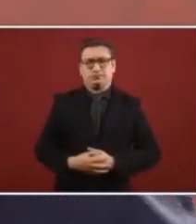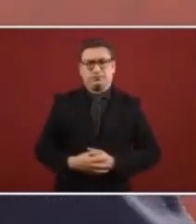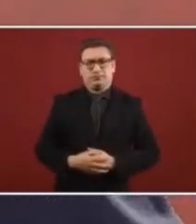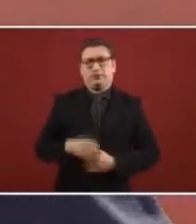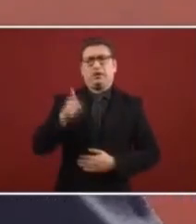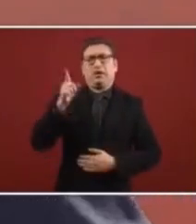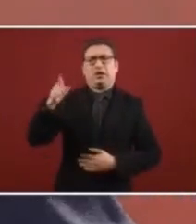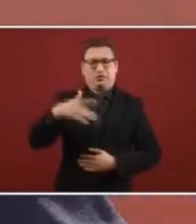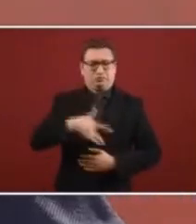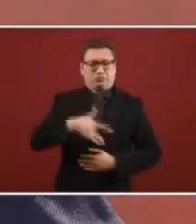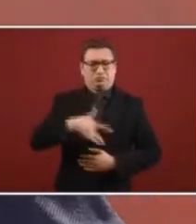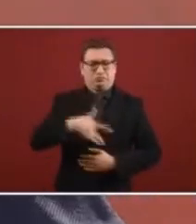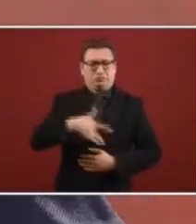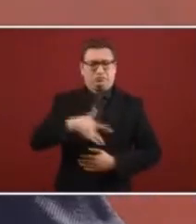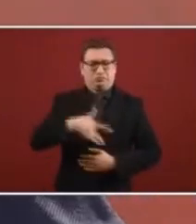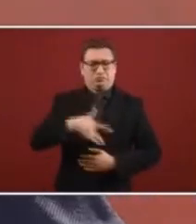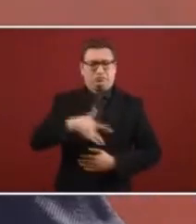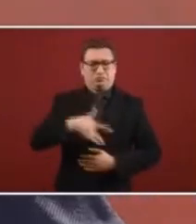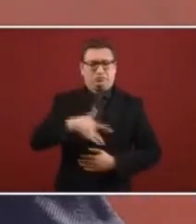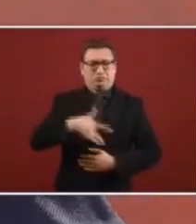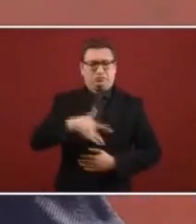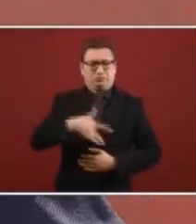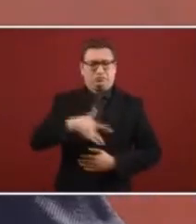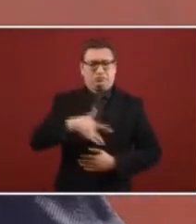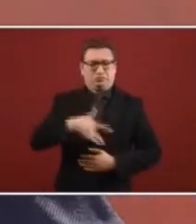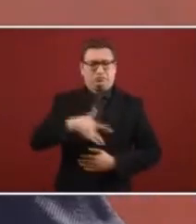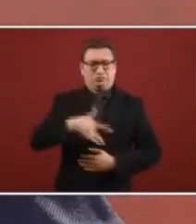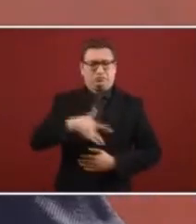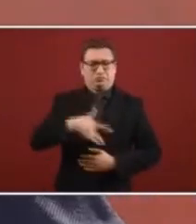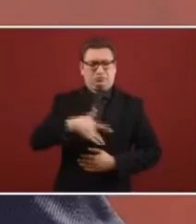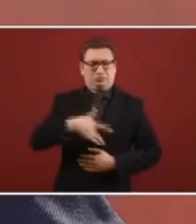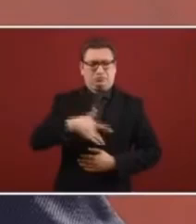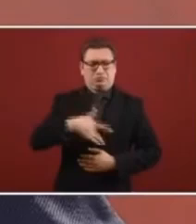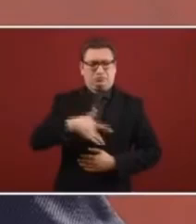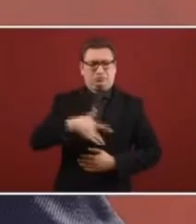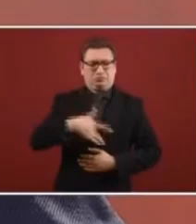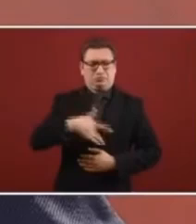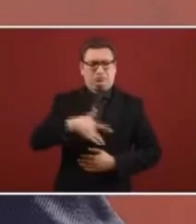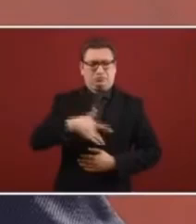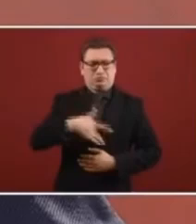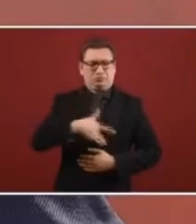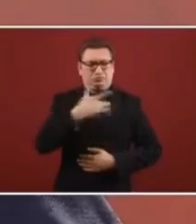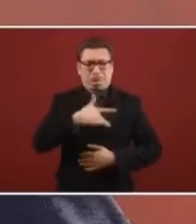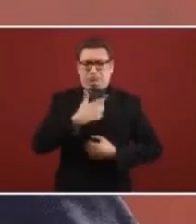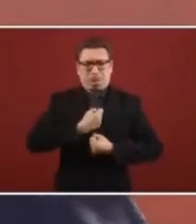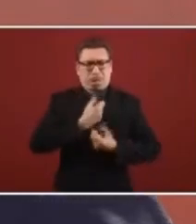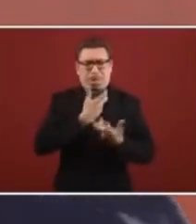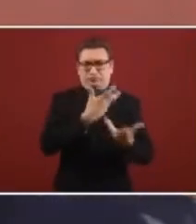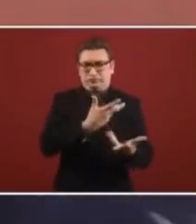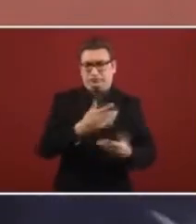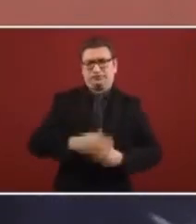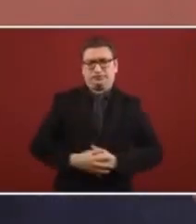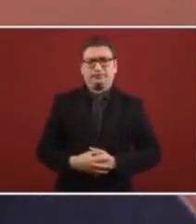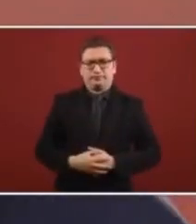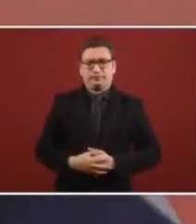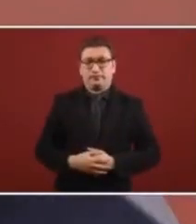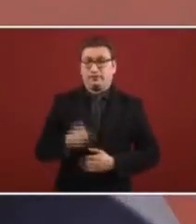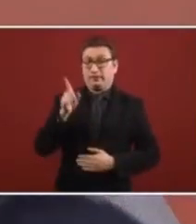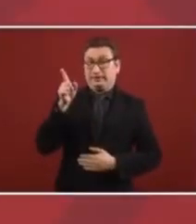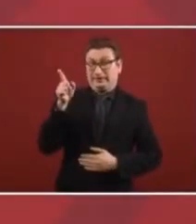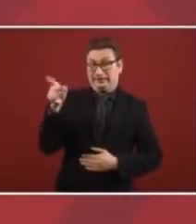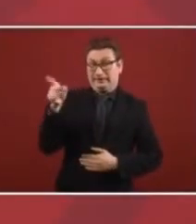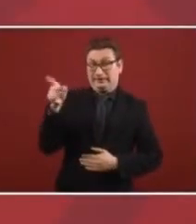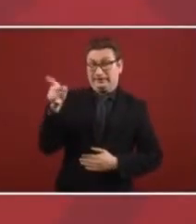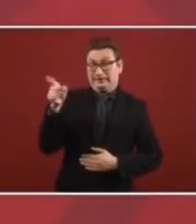así lo externó or that's how he externalized it, or I guess what he said openly. en la ONU,